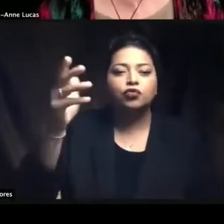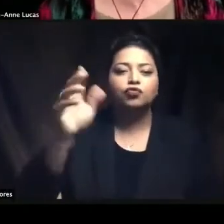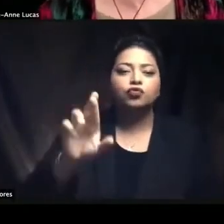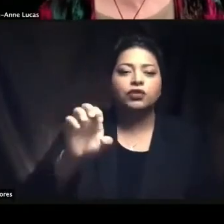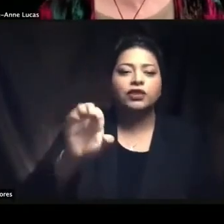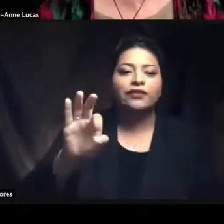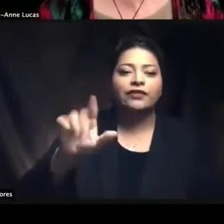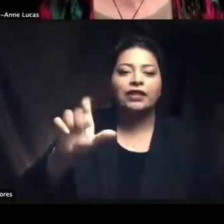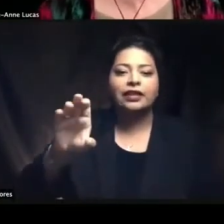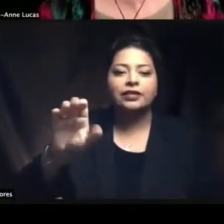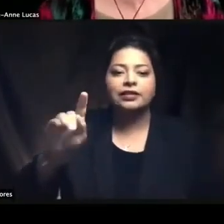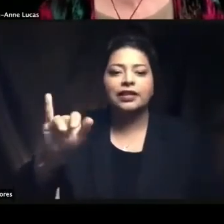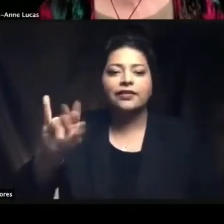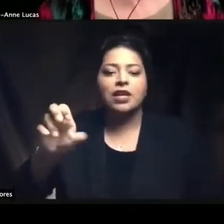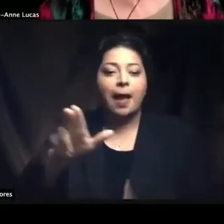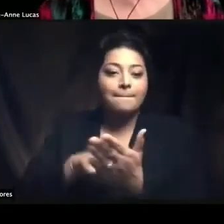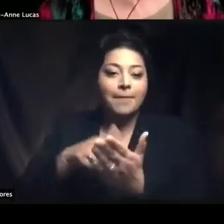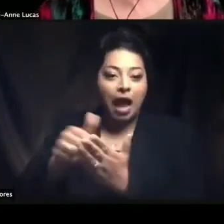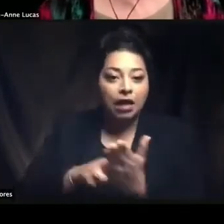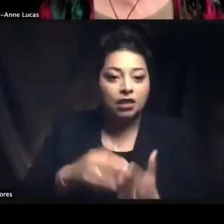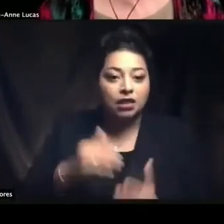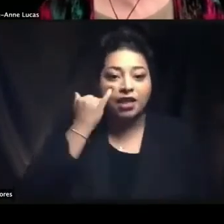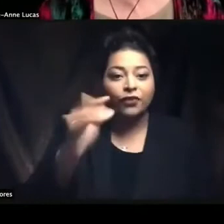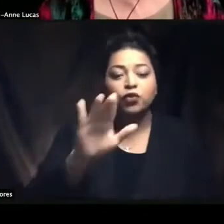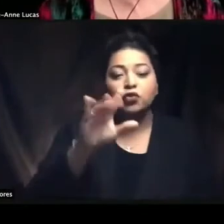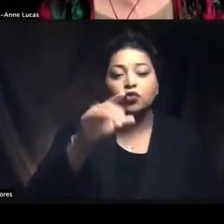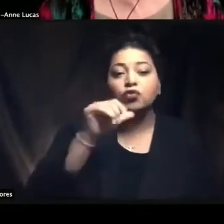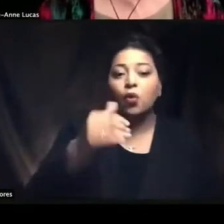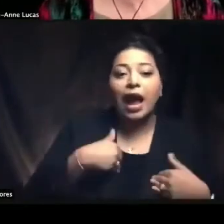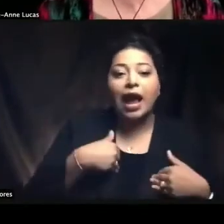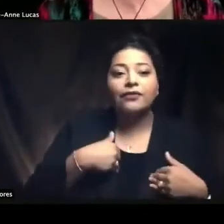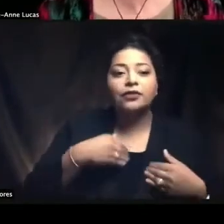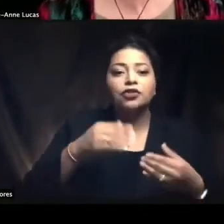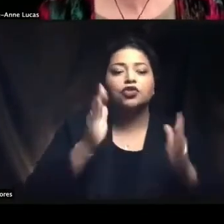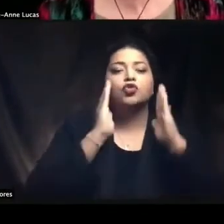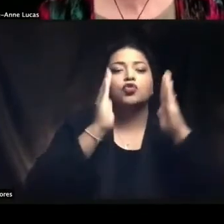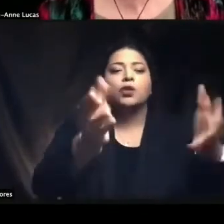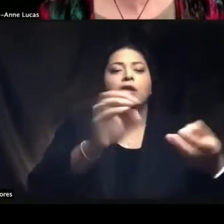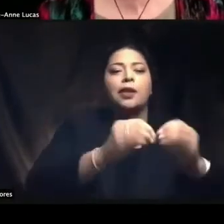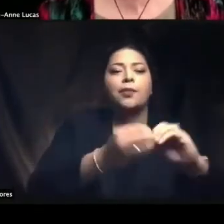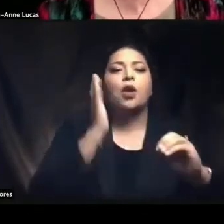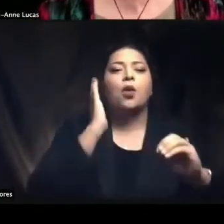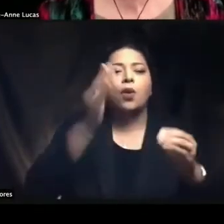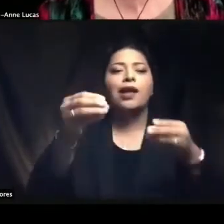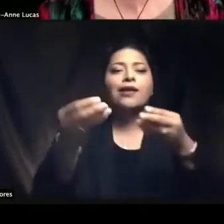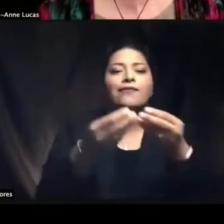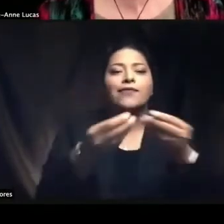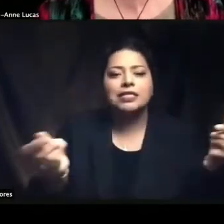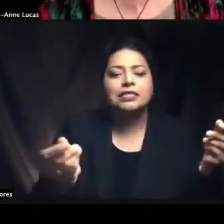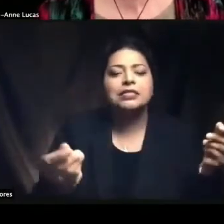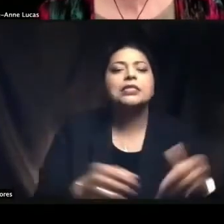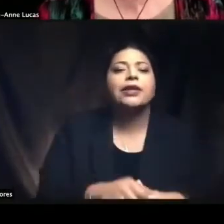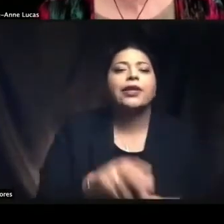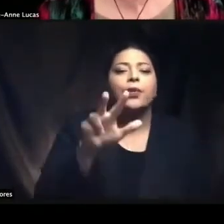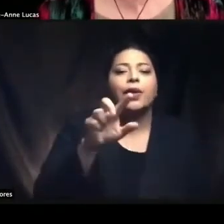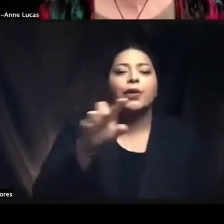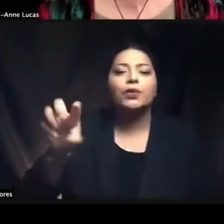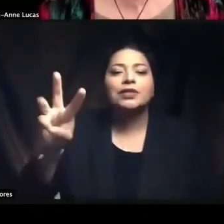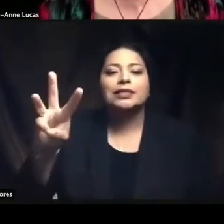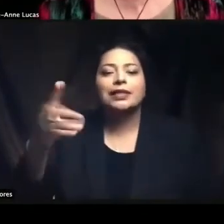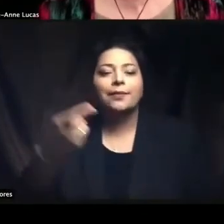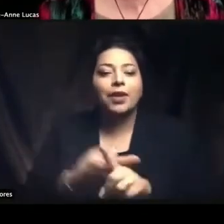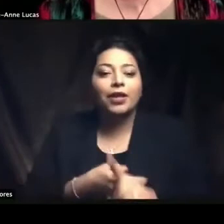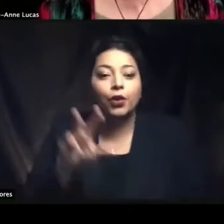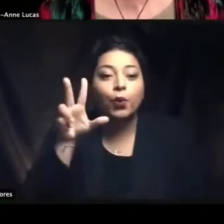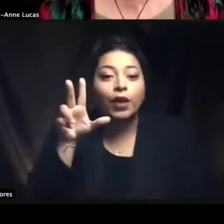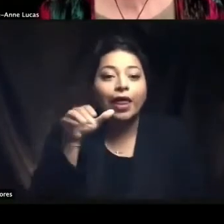do not currently have your street number on your curbside, I'm going to get that fixed within 3 to 6 months of 3,000